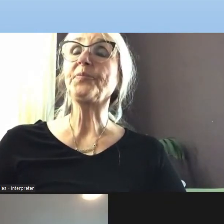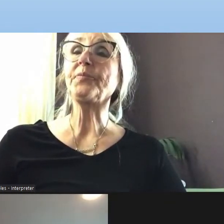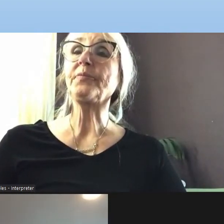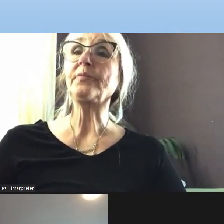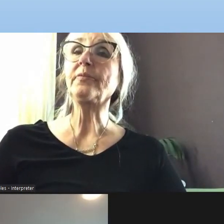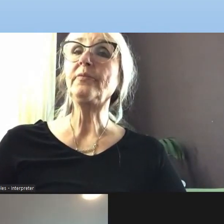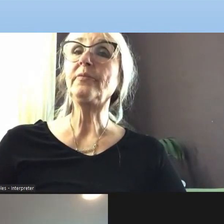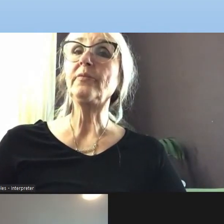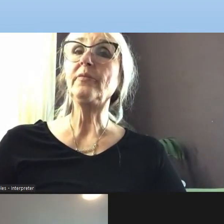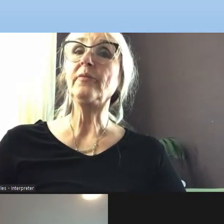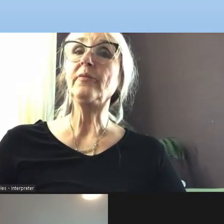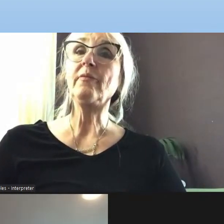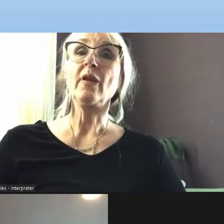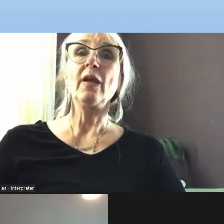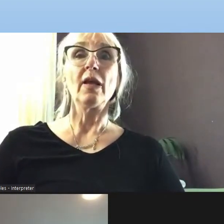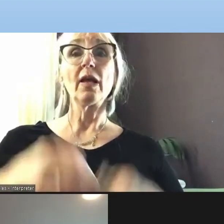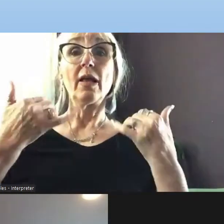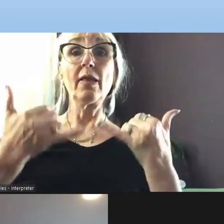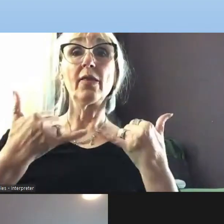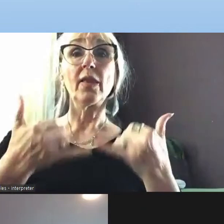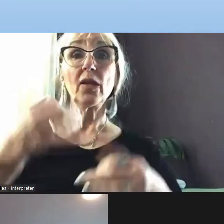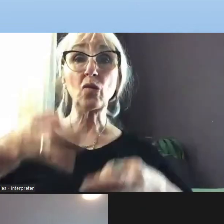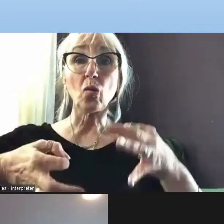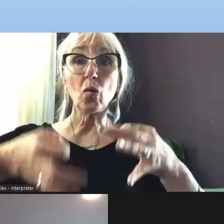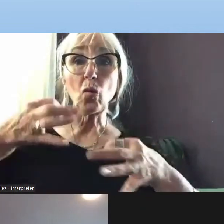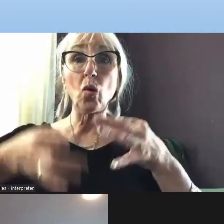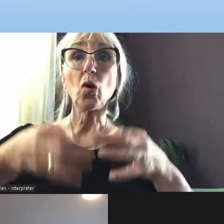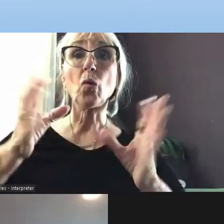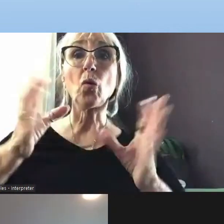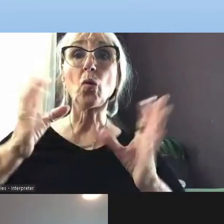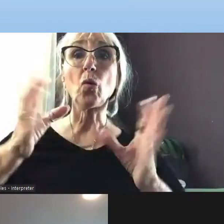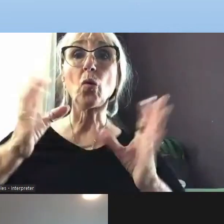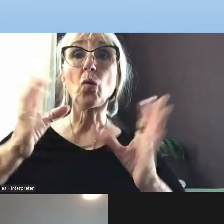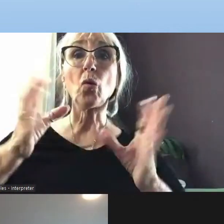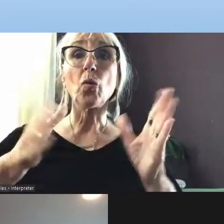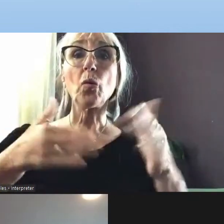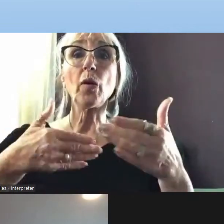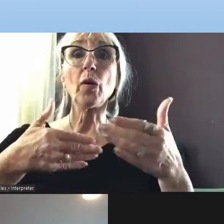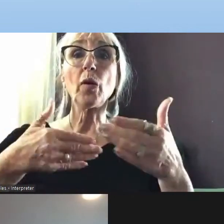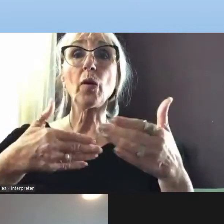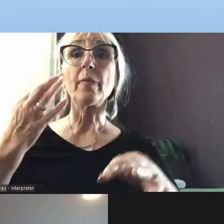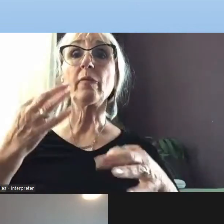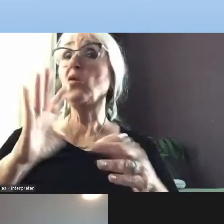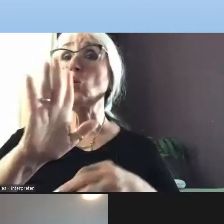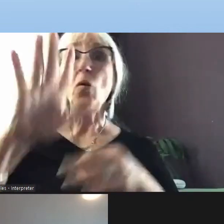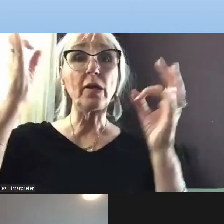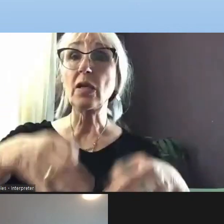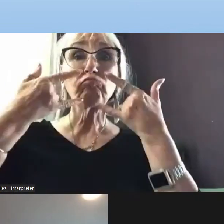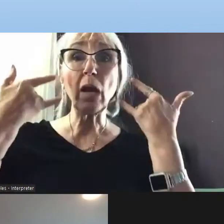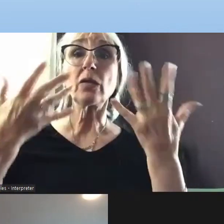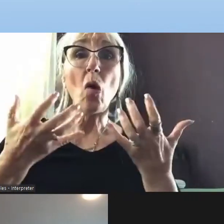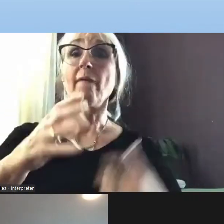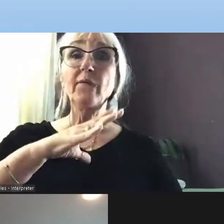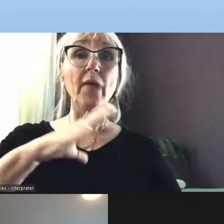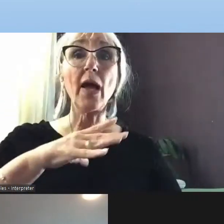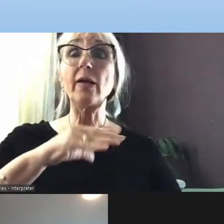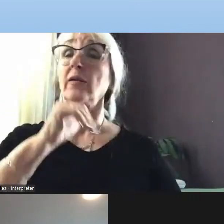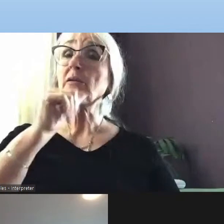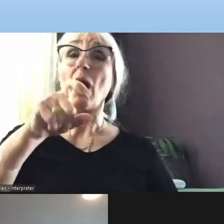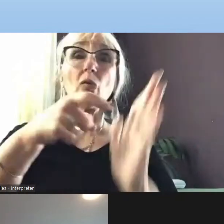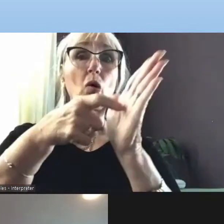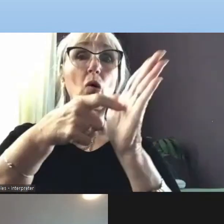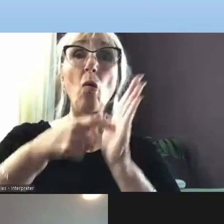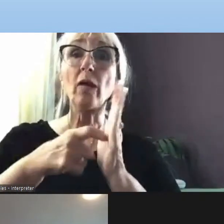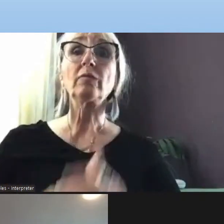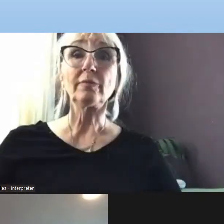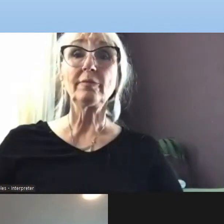that in this courtroom, it's up to you if you want to wear your mask or not. If you feel like you want one, fine, but it's not mandatory. Thank